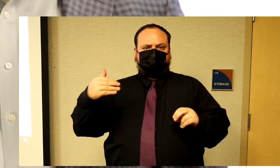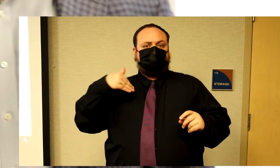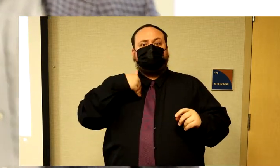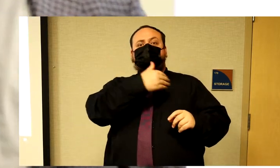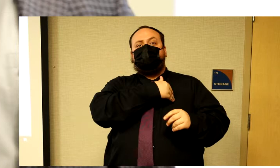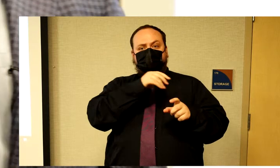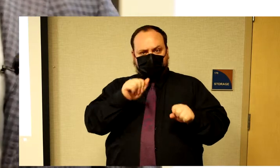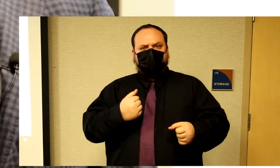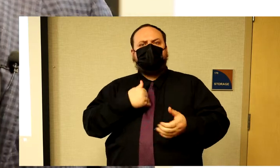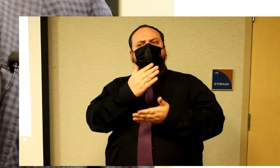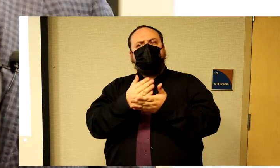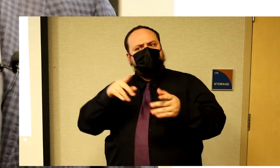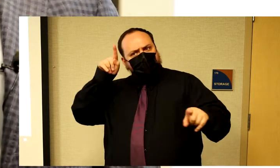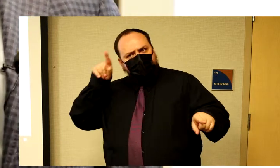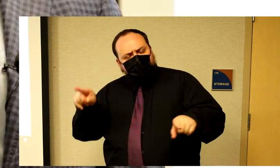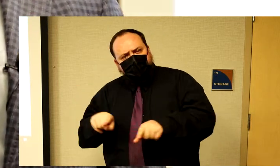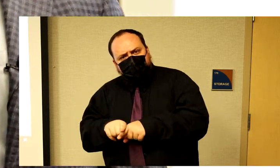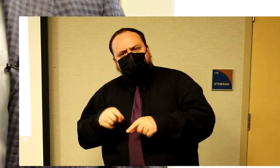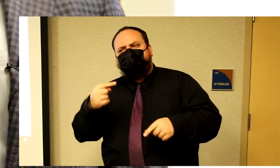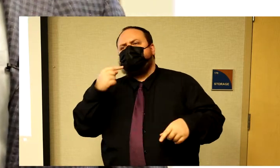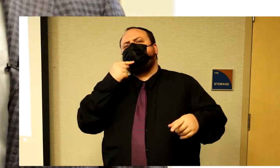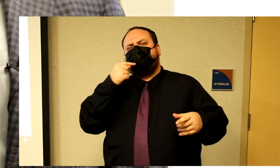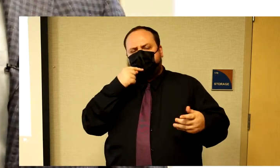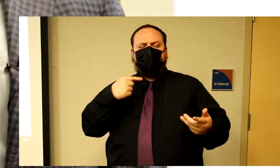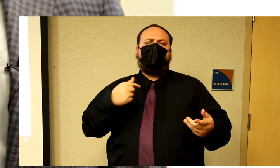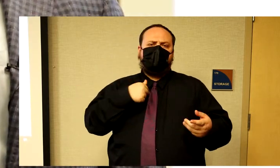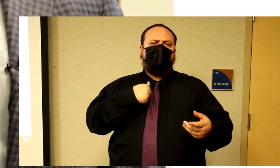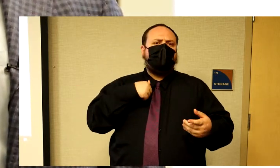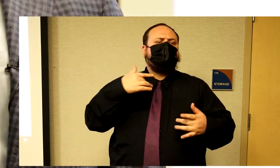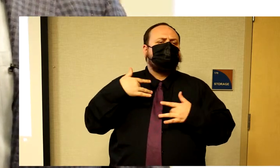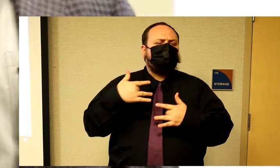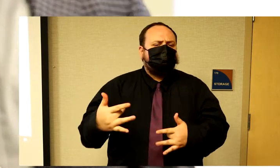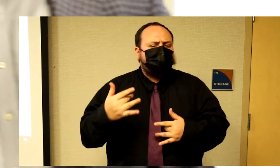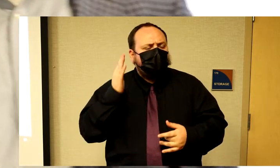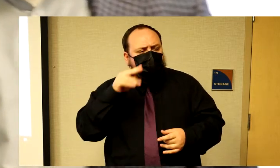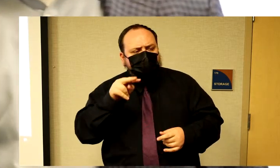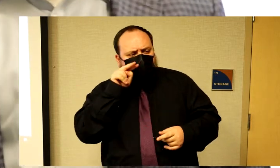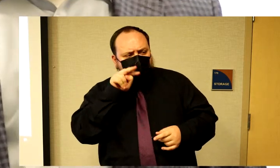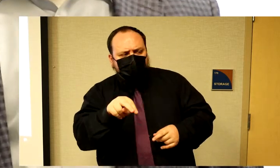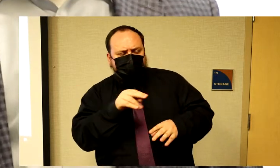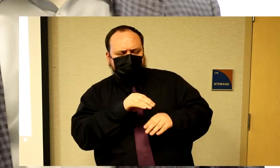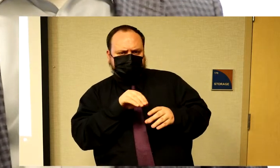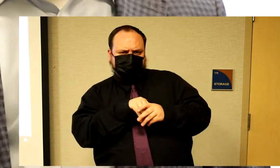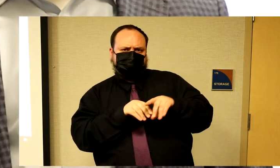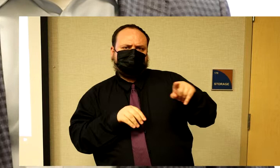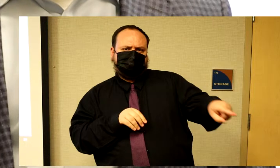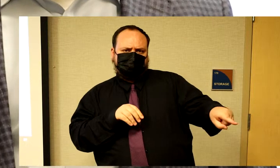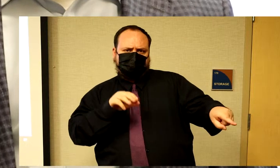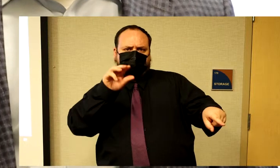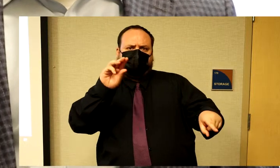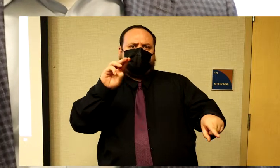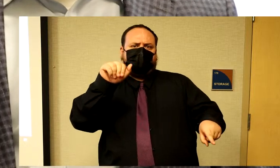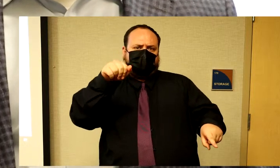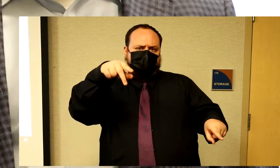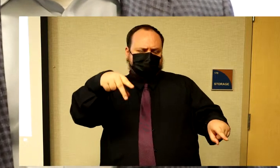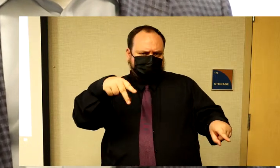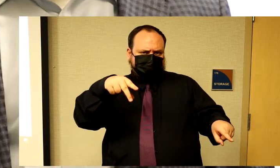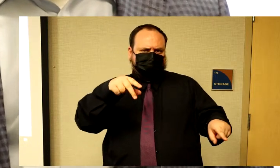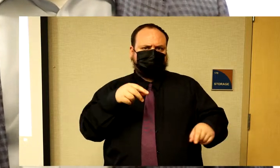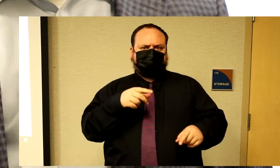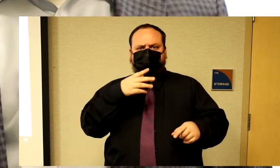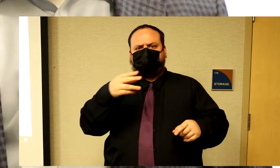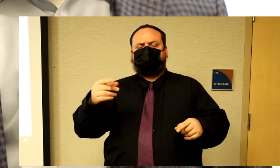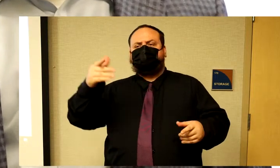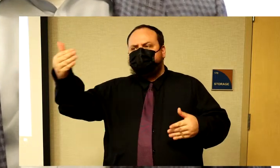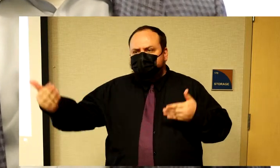some consensus, say that they intend to focus on particular maps, not maps, and